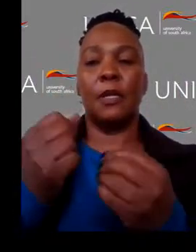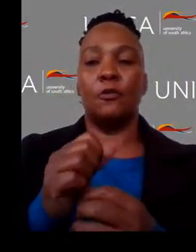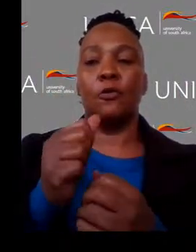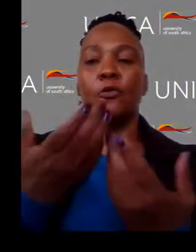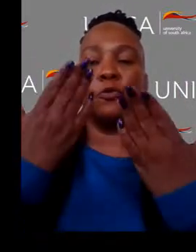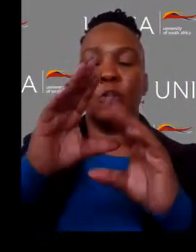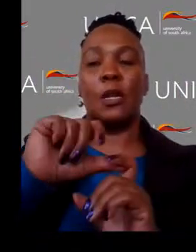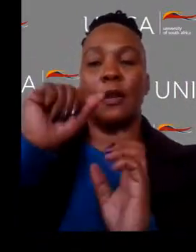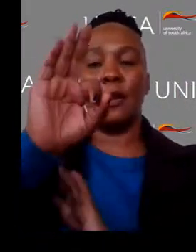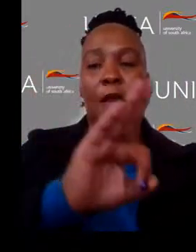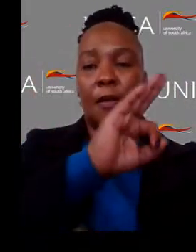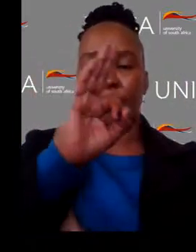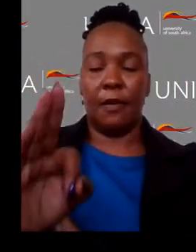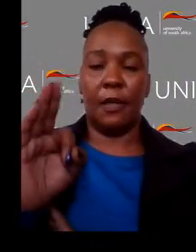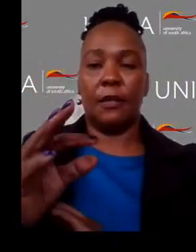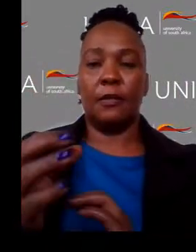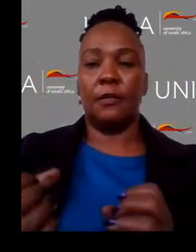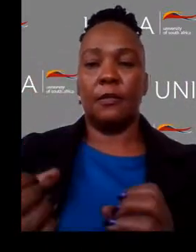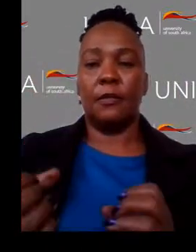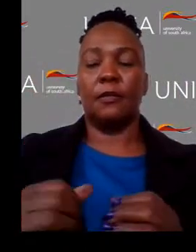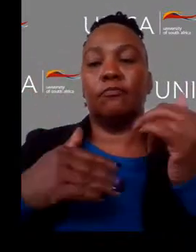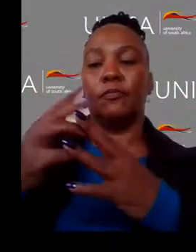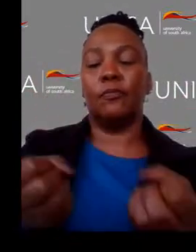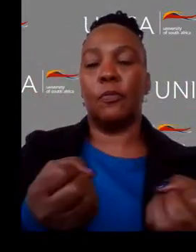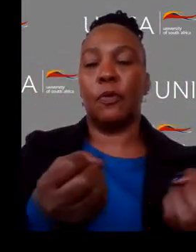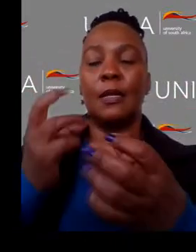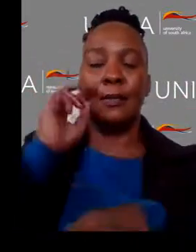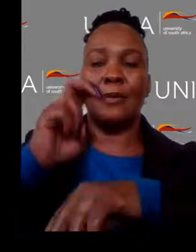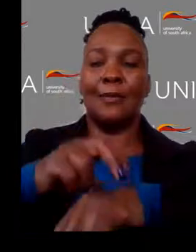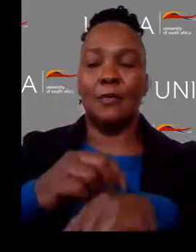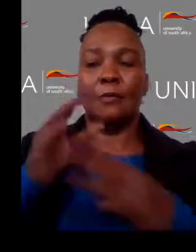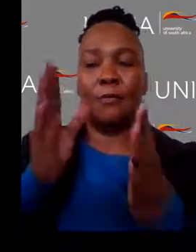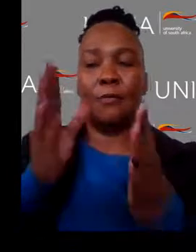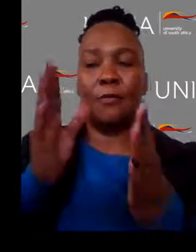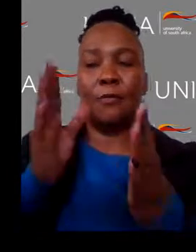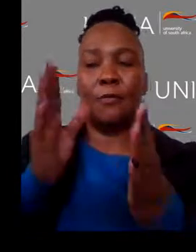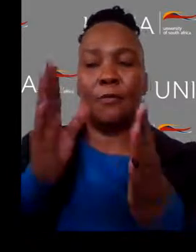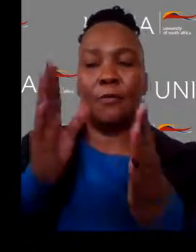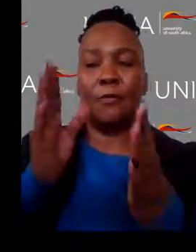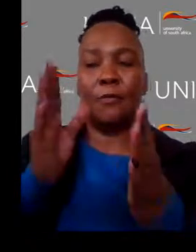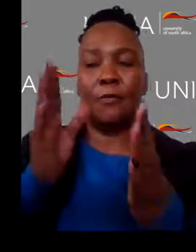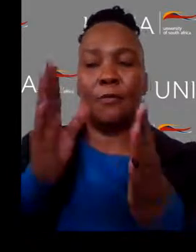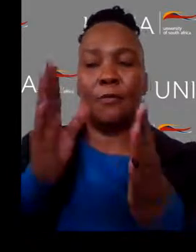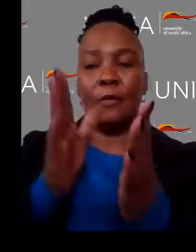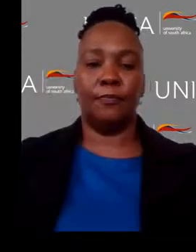established to provide just for the needs of students with diverse disabilities.